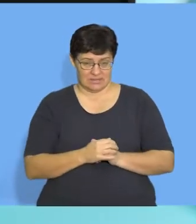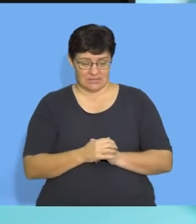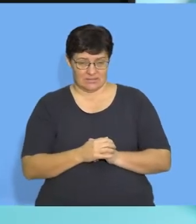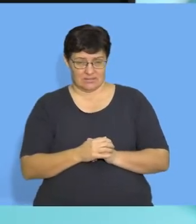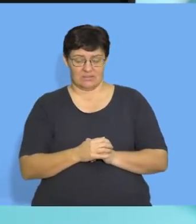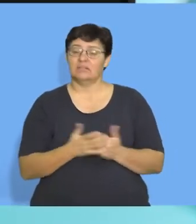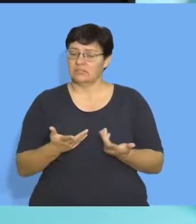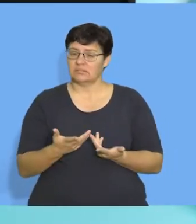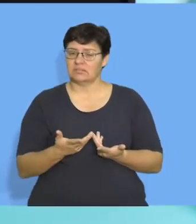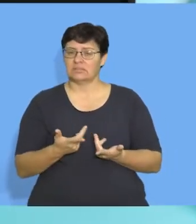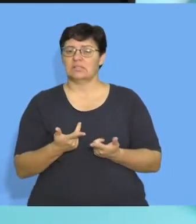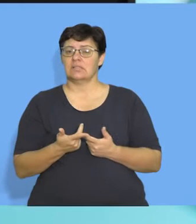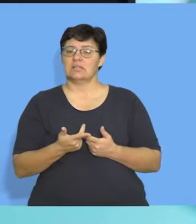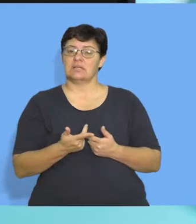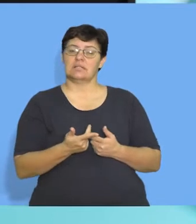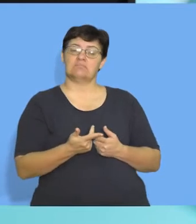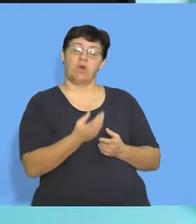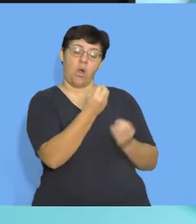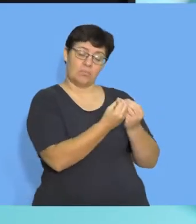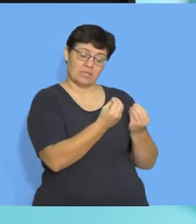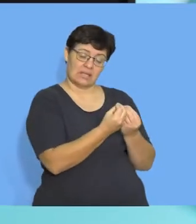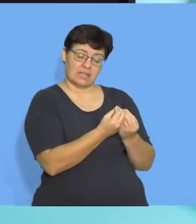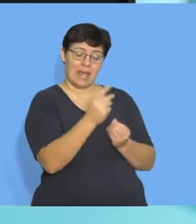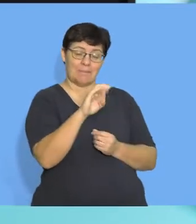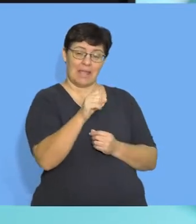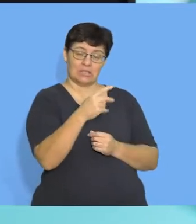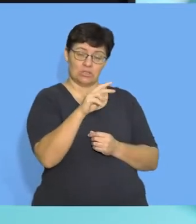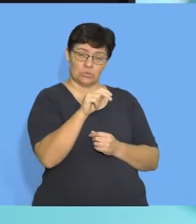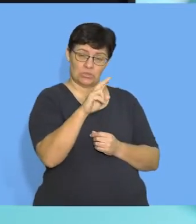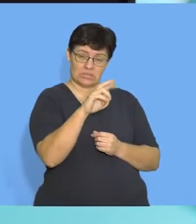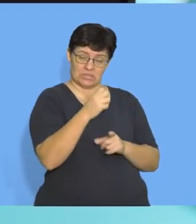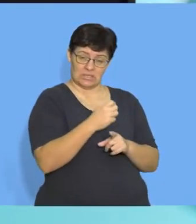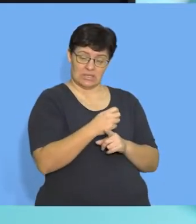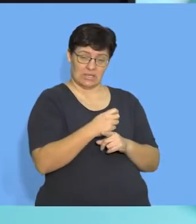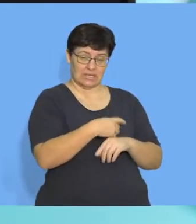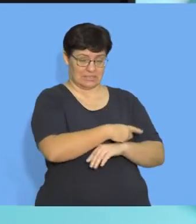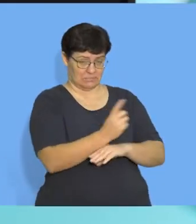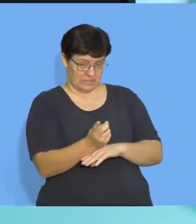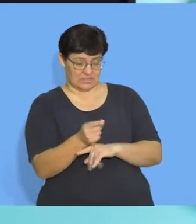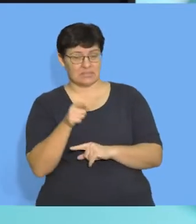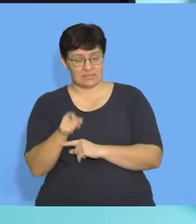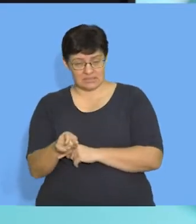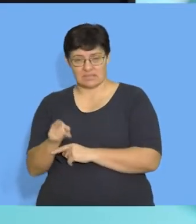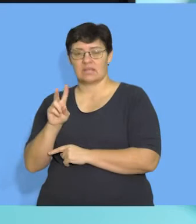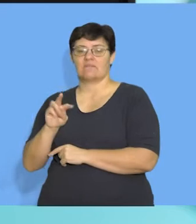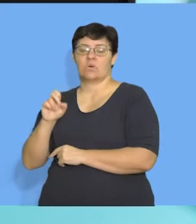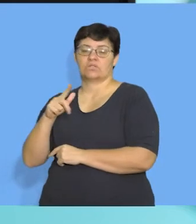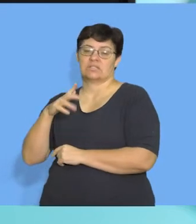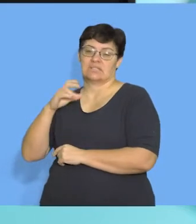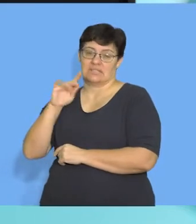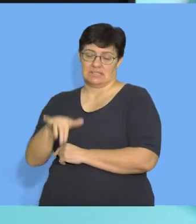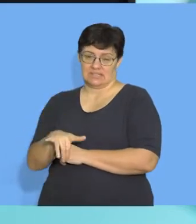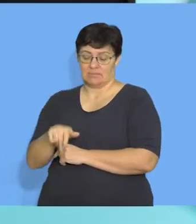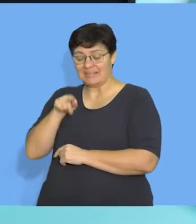the same magnitude of speed as velocity, but velocity, I need to